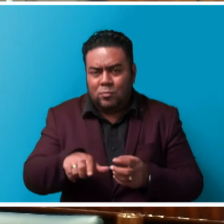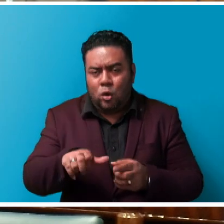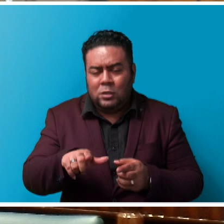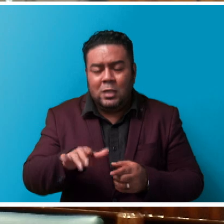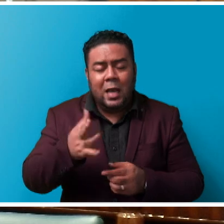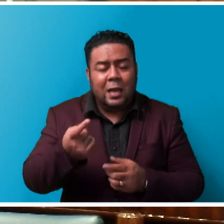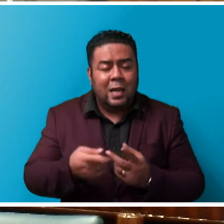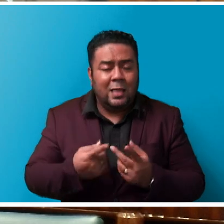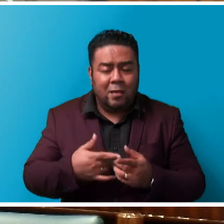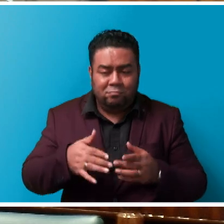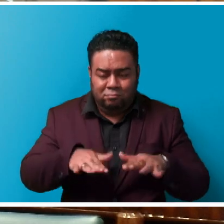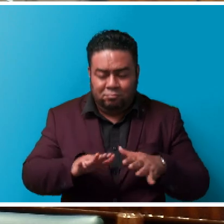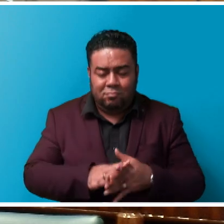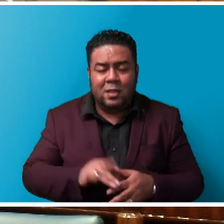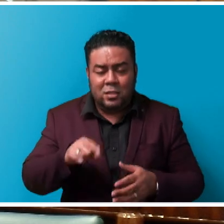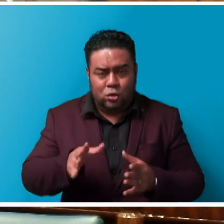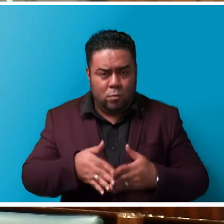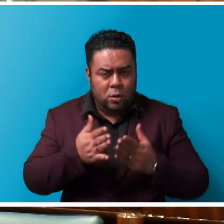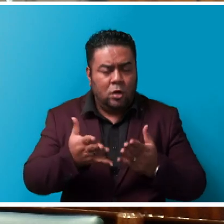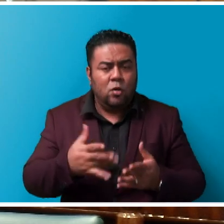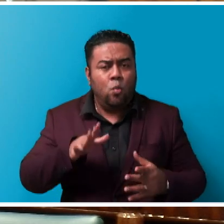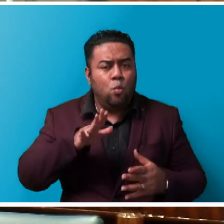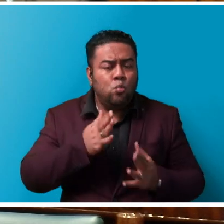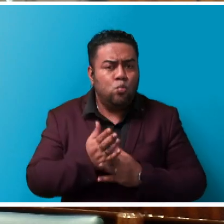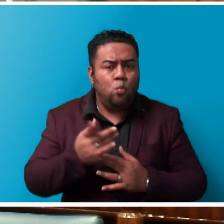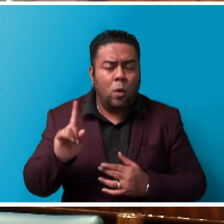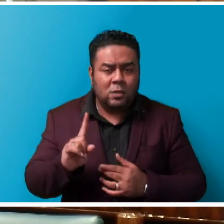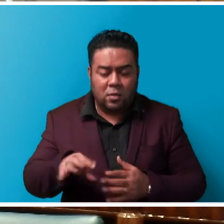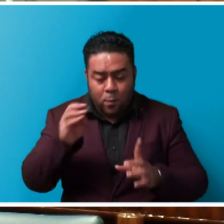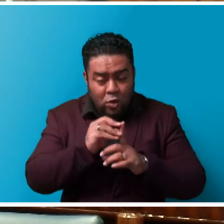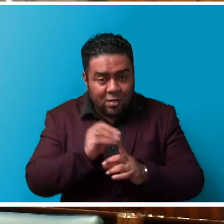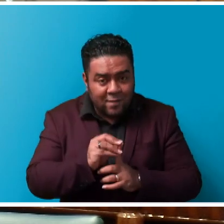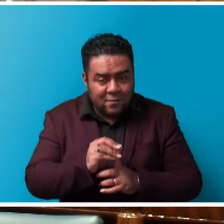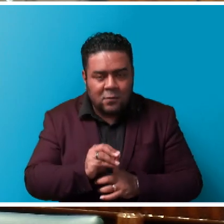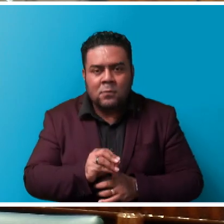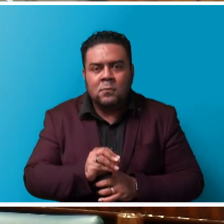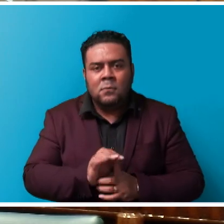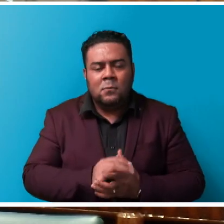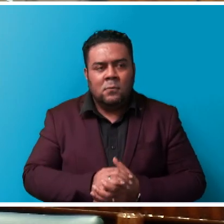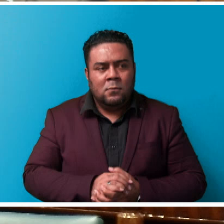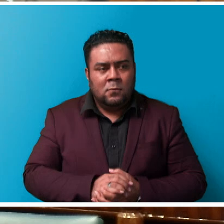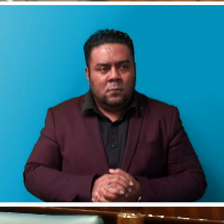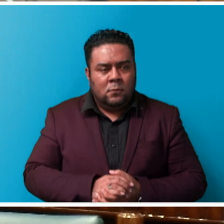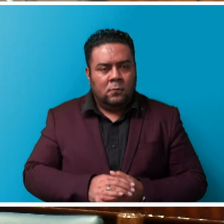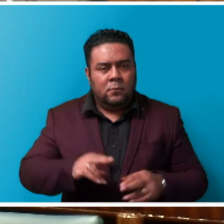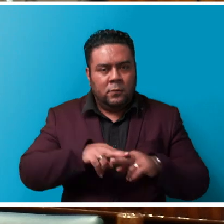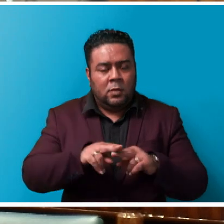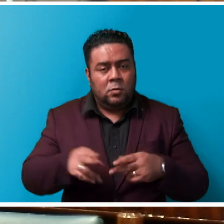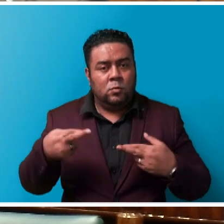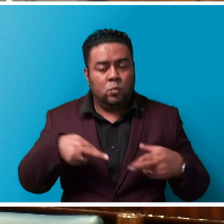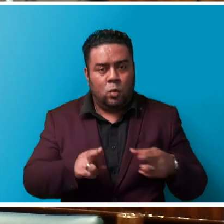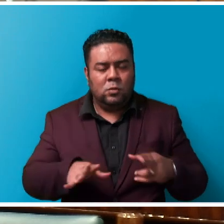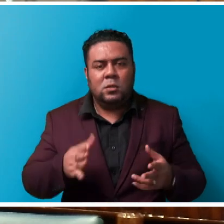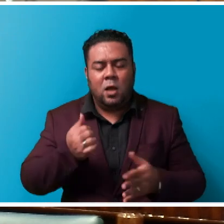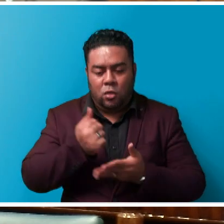public. This commitment resonates through the objectives and the plans of the Fiji Roads Authority for a broader